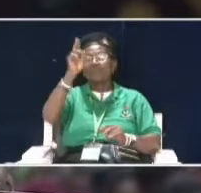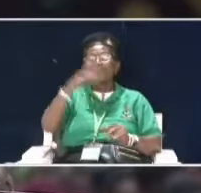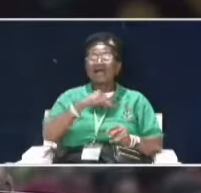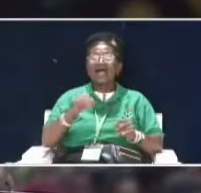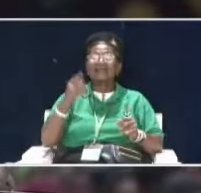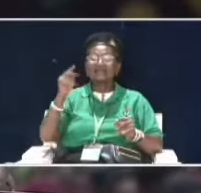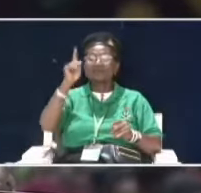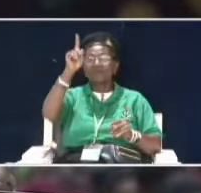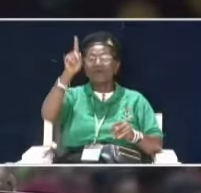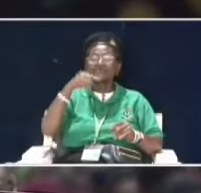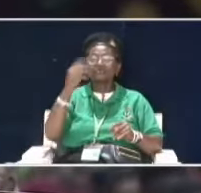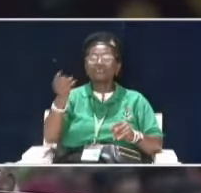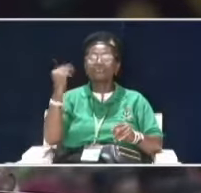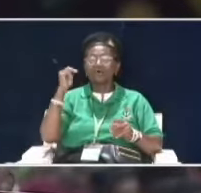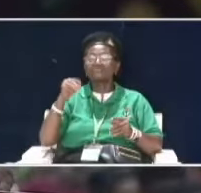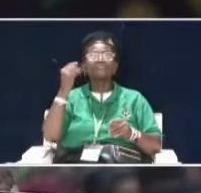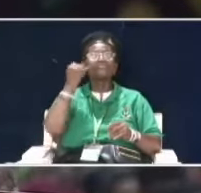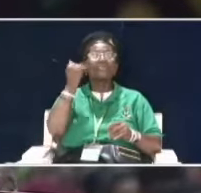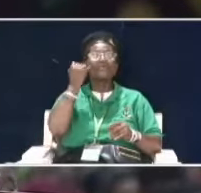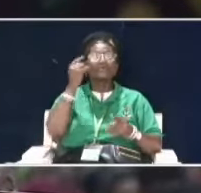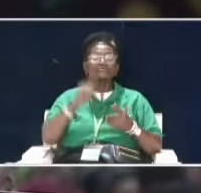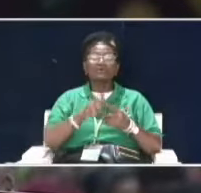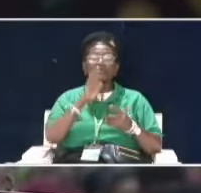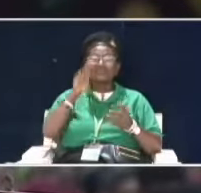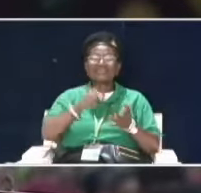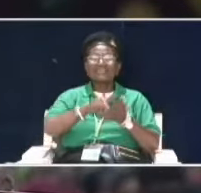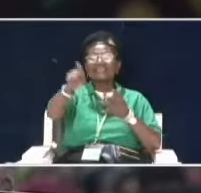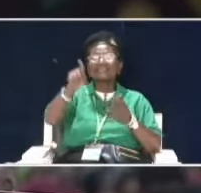the one who was supposed to be killed